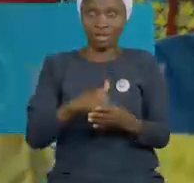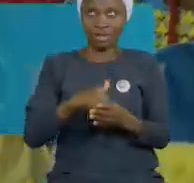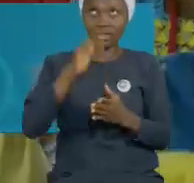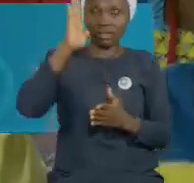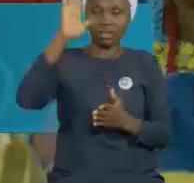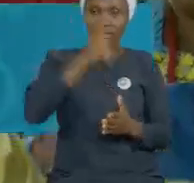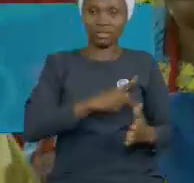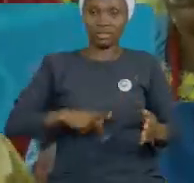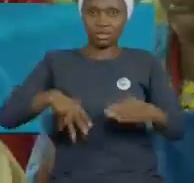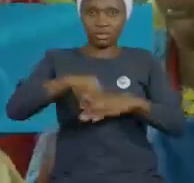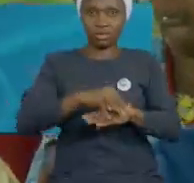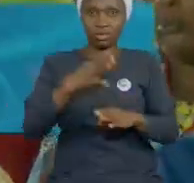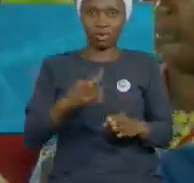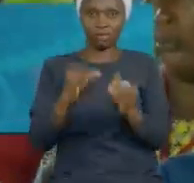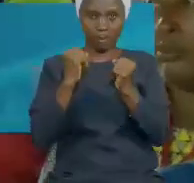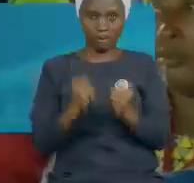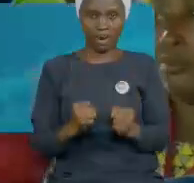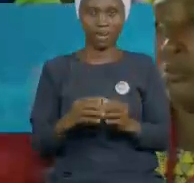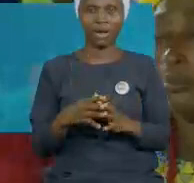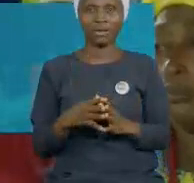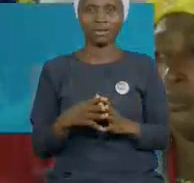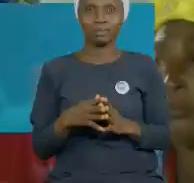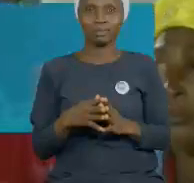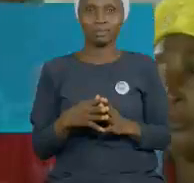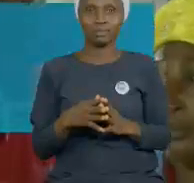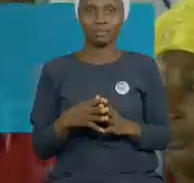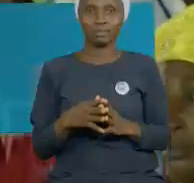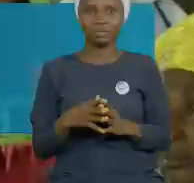The kingdom of the world in which we live.